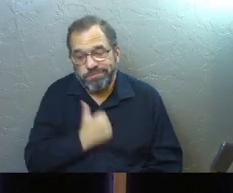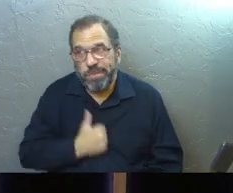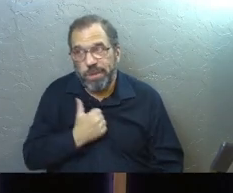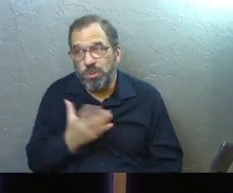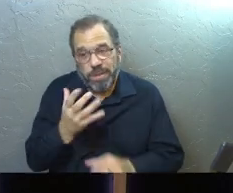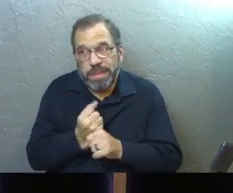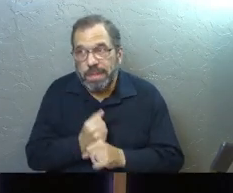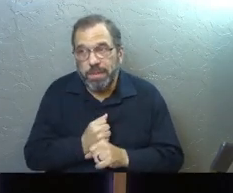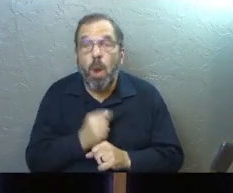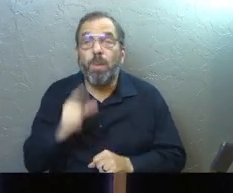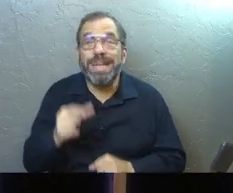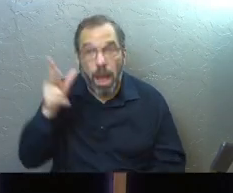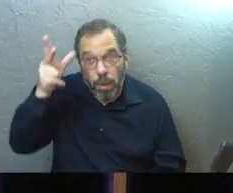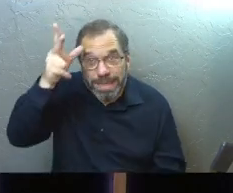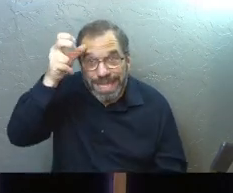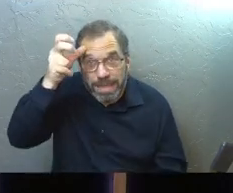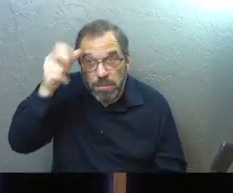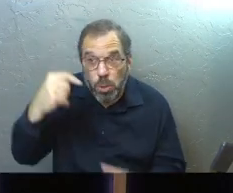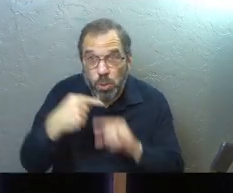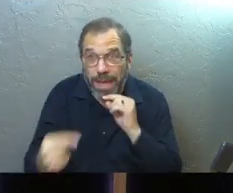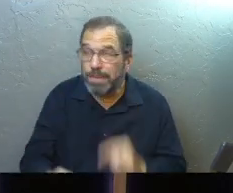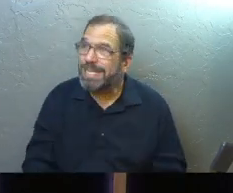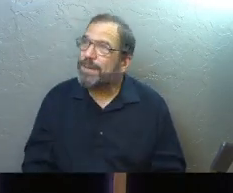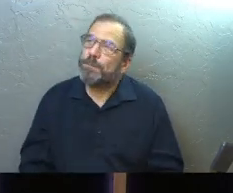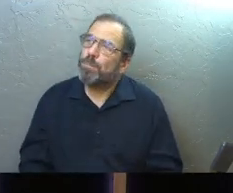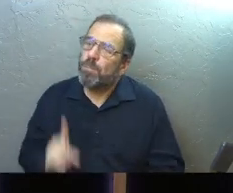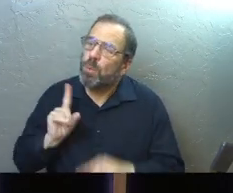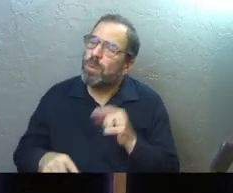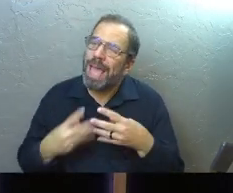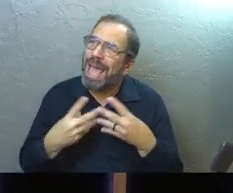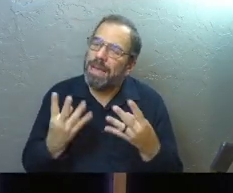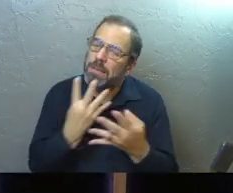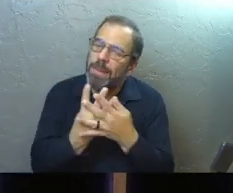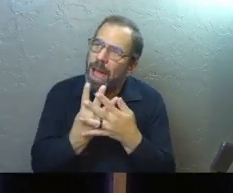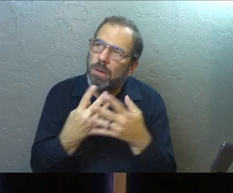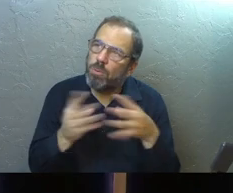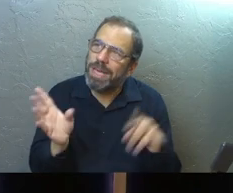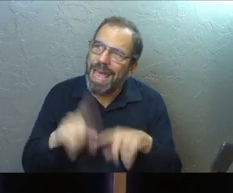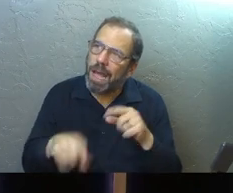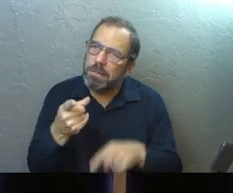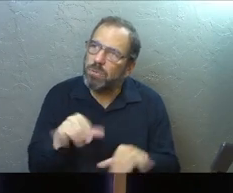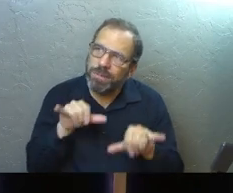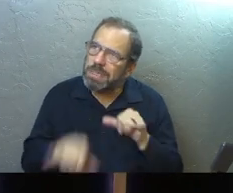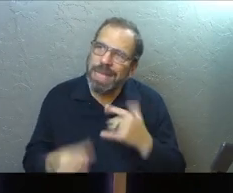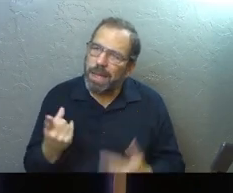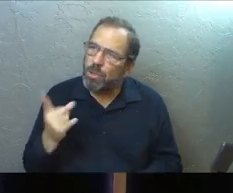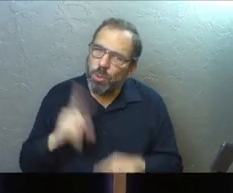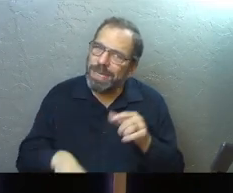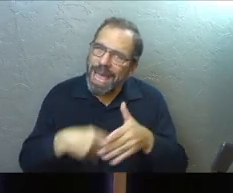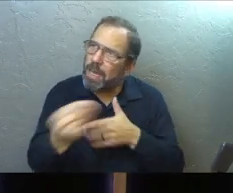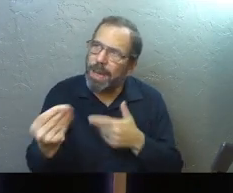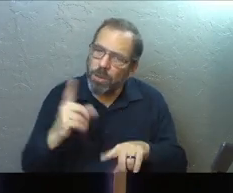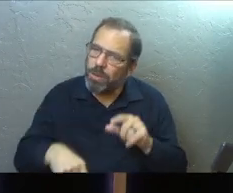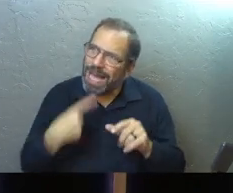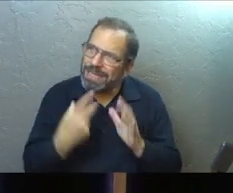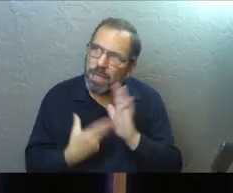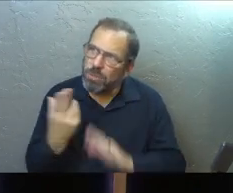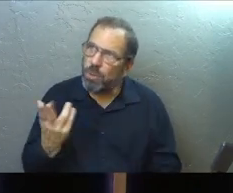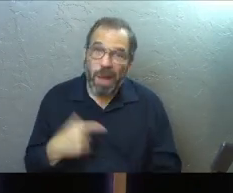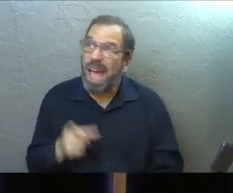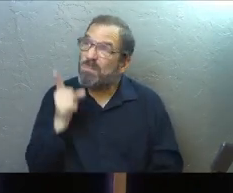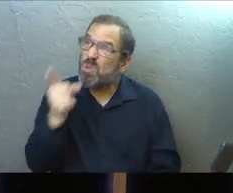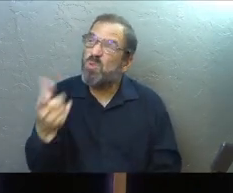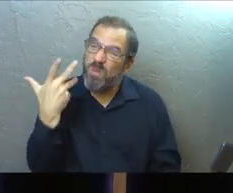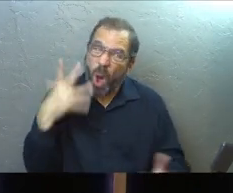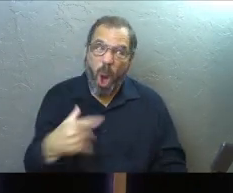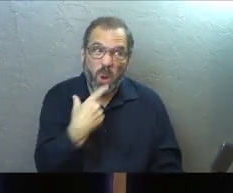He is saying to you right now, you can't come out because it's too late. You can't come out because